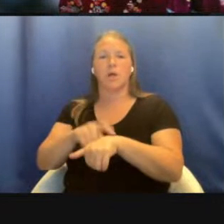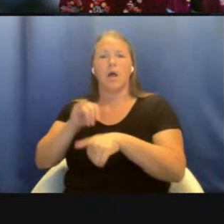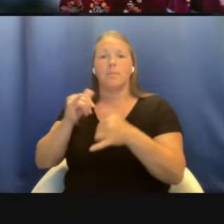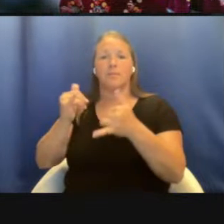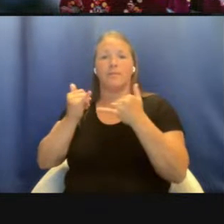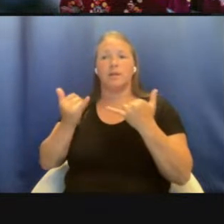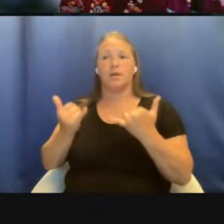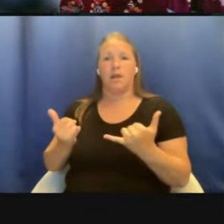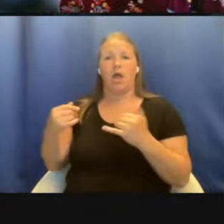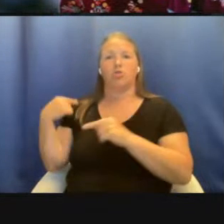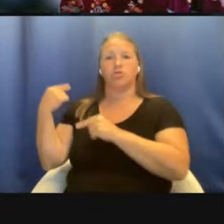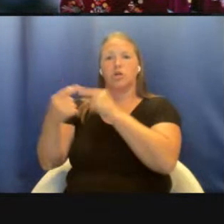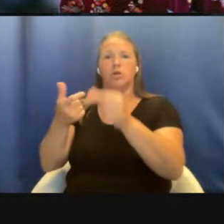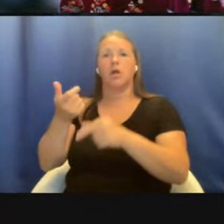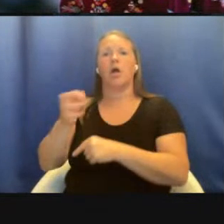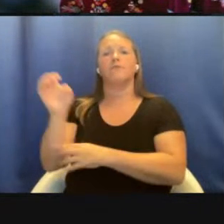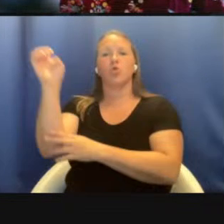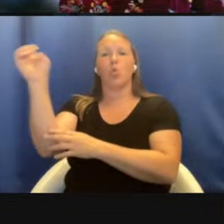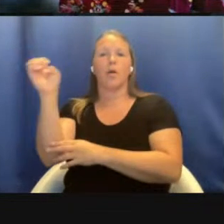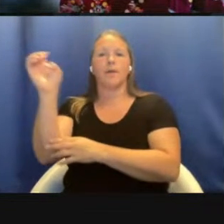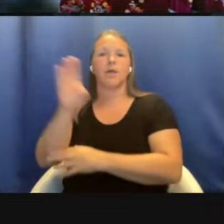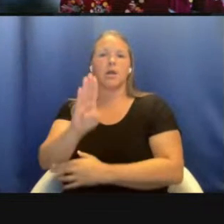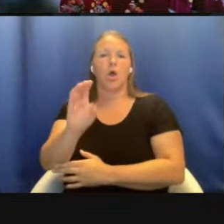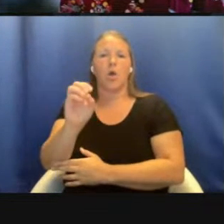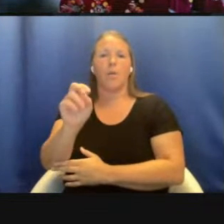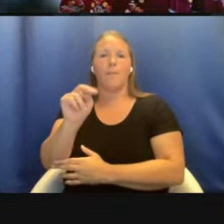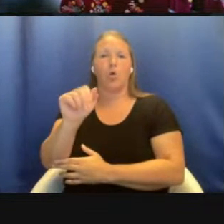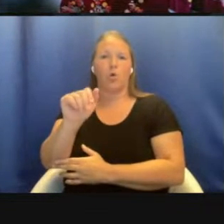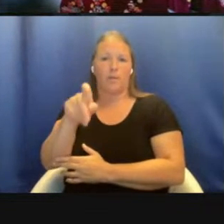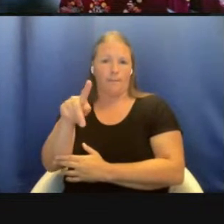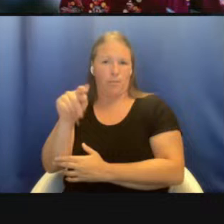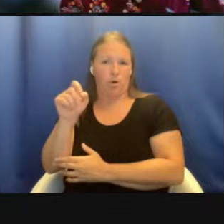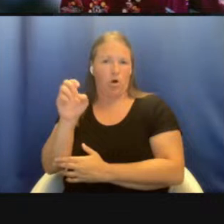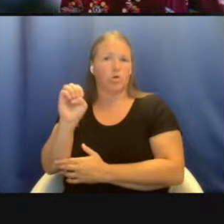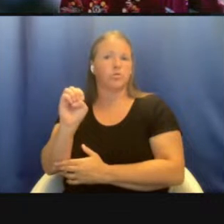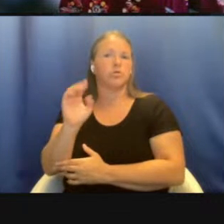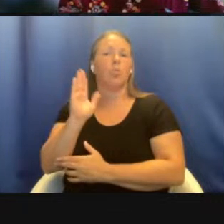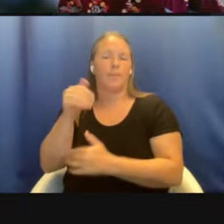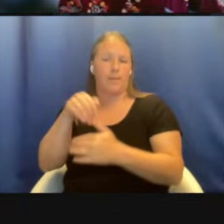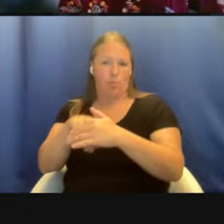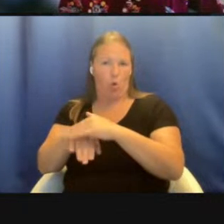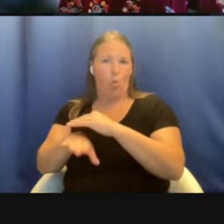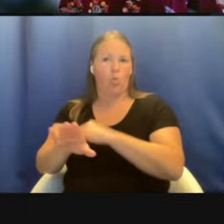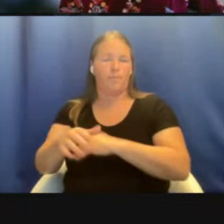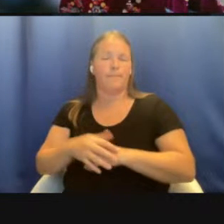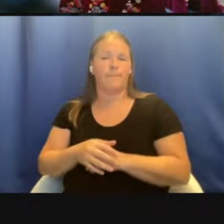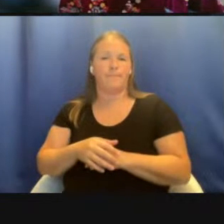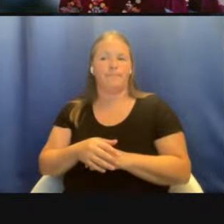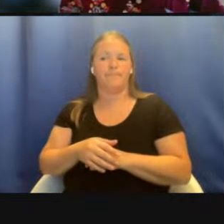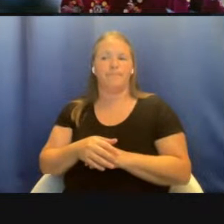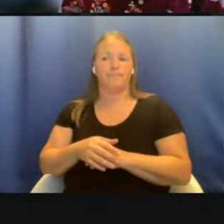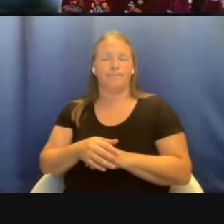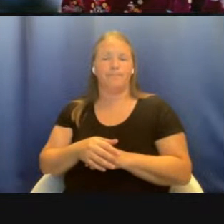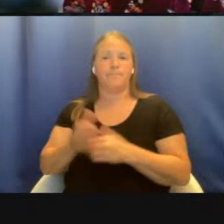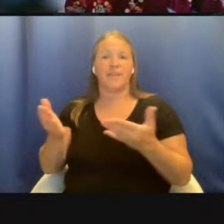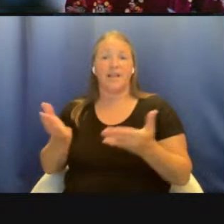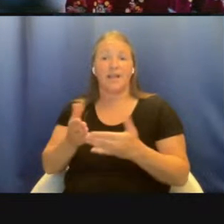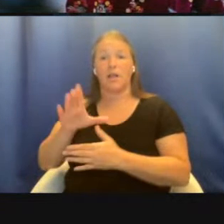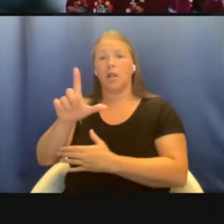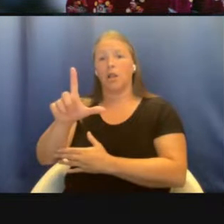European Bonapartes will be born. Here it is Louise who, though in fact does